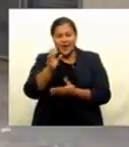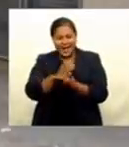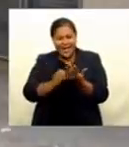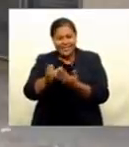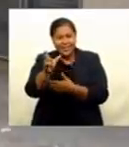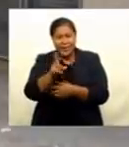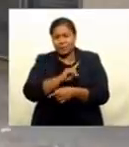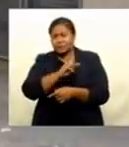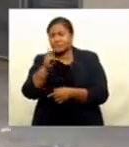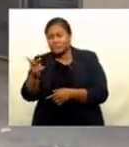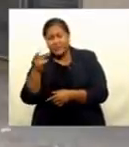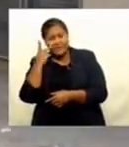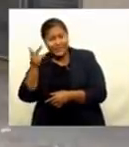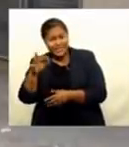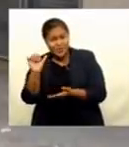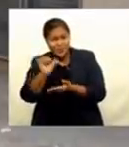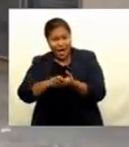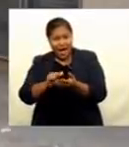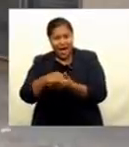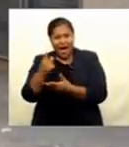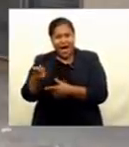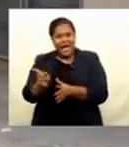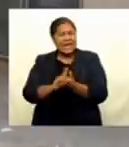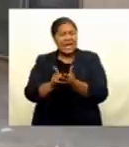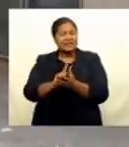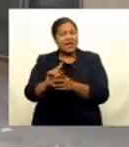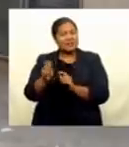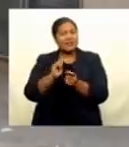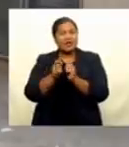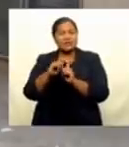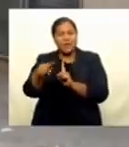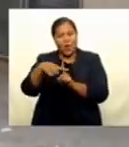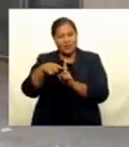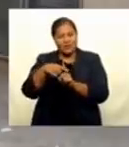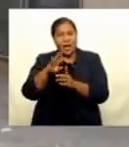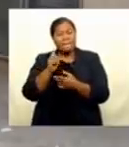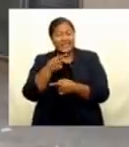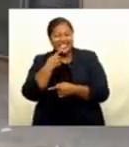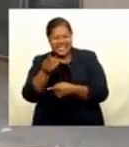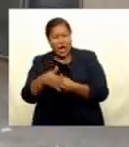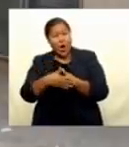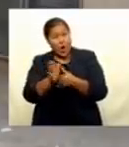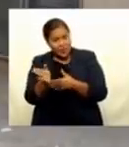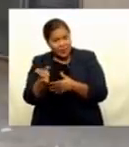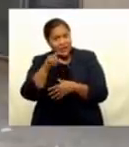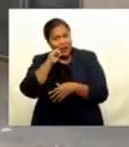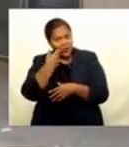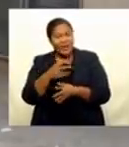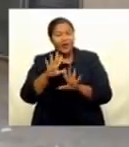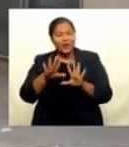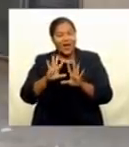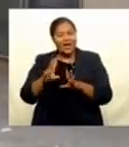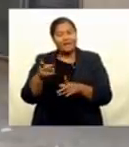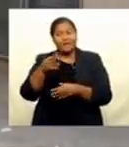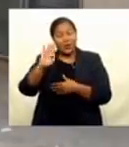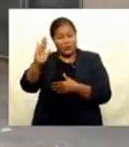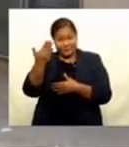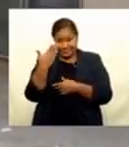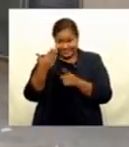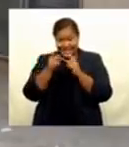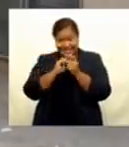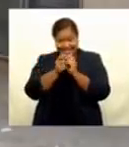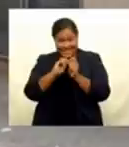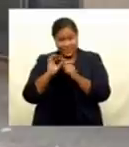recently visited the branch later tested positive, adding the reopening of the branch will be determined once test results of staff